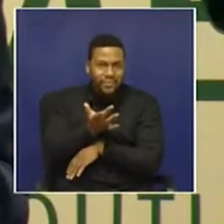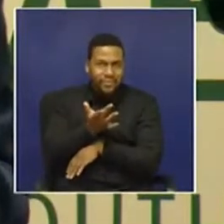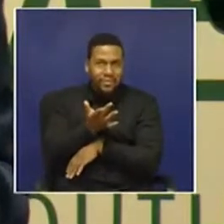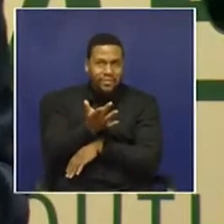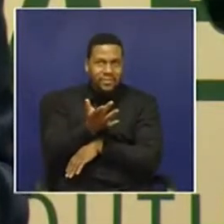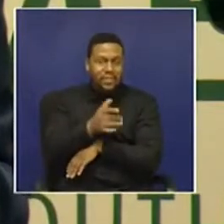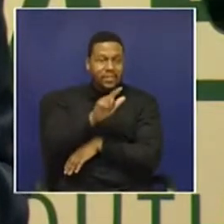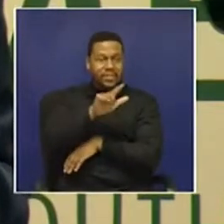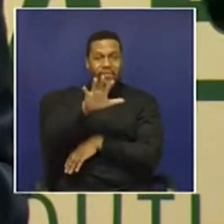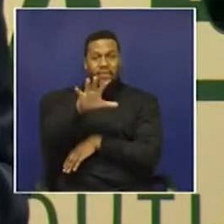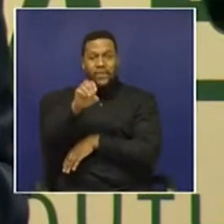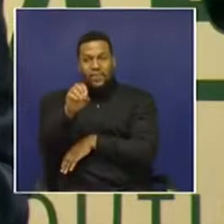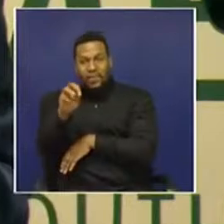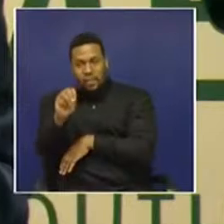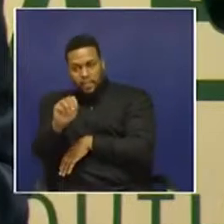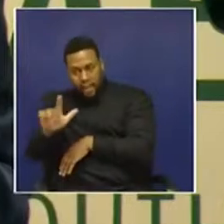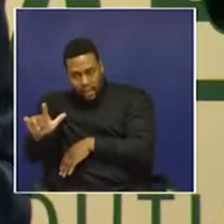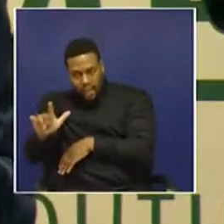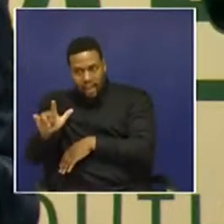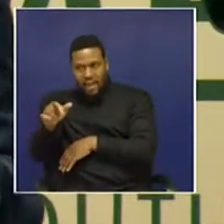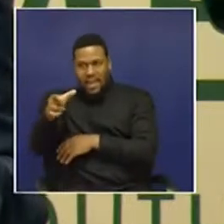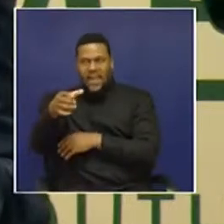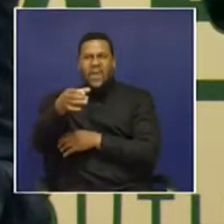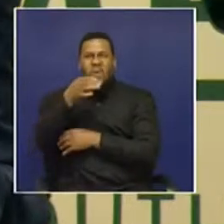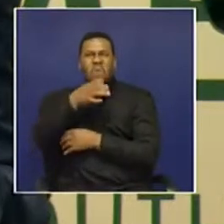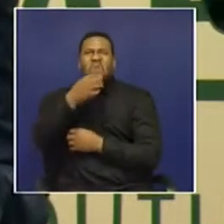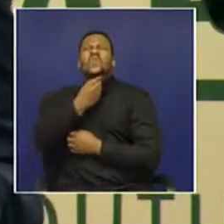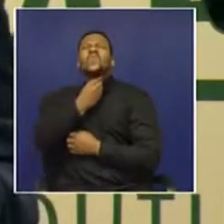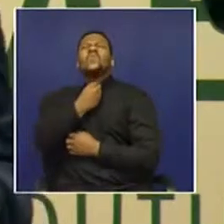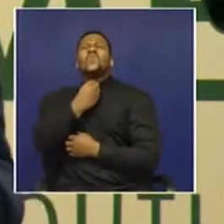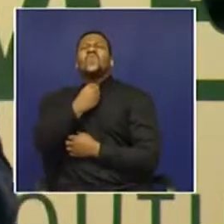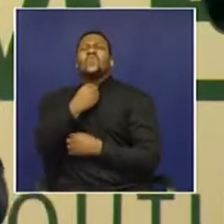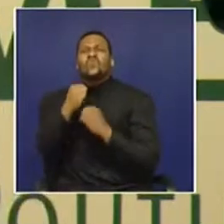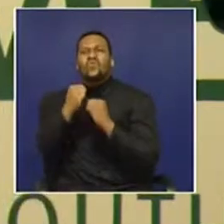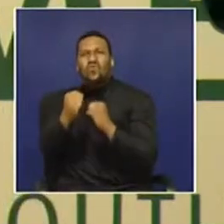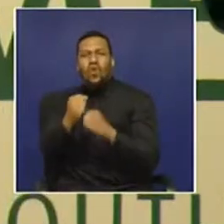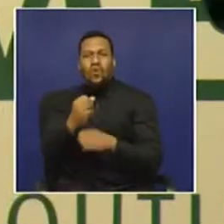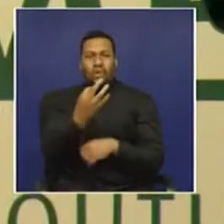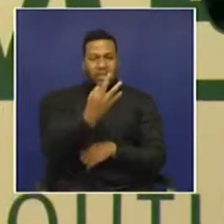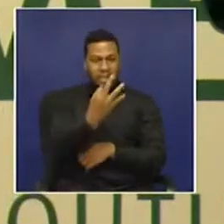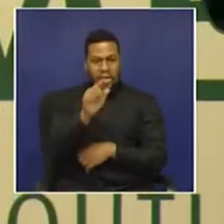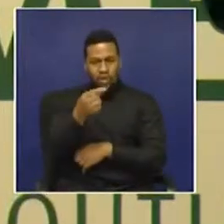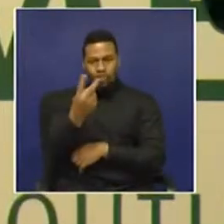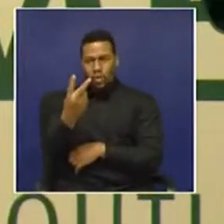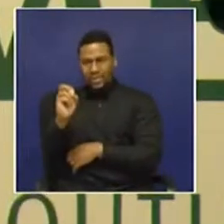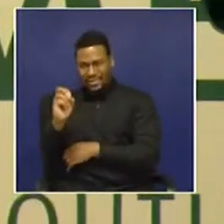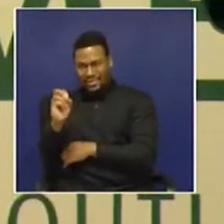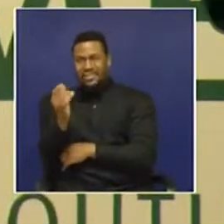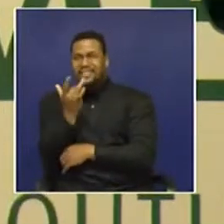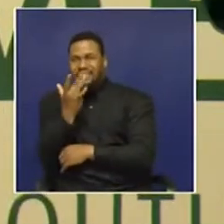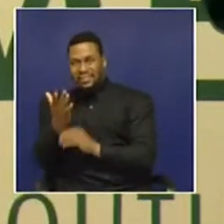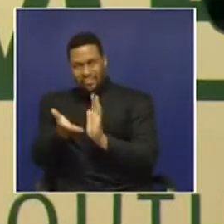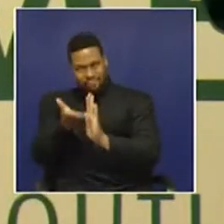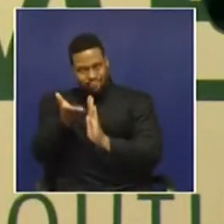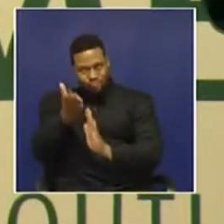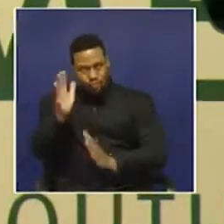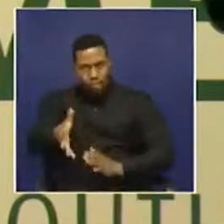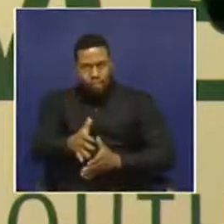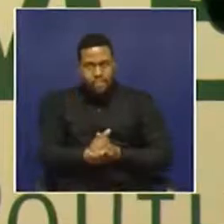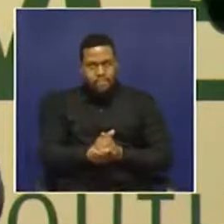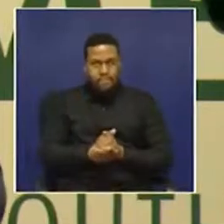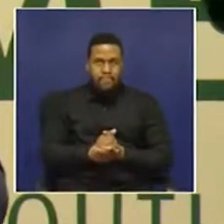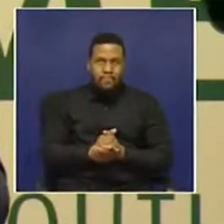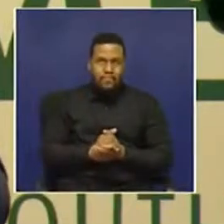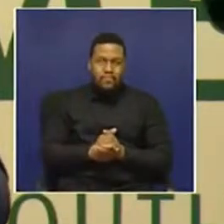750 million bottle of spirits will increase by 320. In terms of the fuel levy,